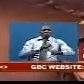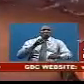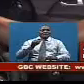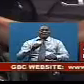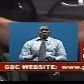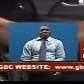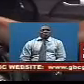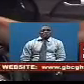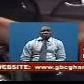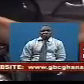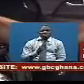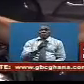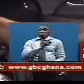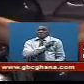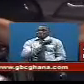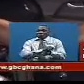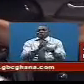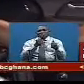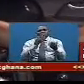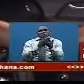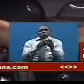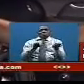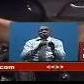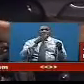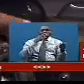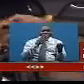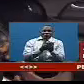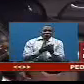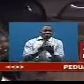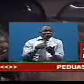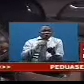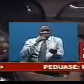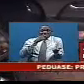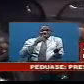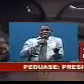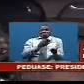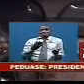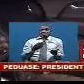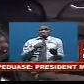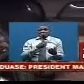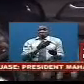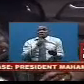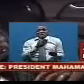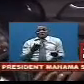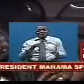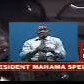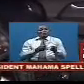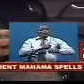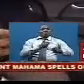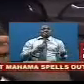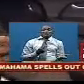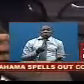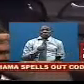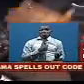in the capital. What they are doing is very, very good, because I don't have anything, any legal thing in my